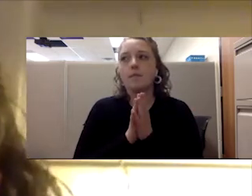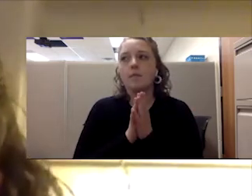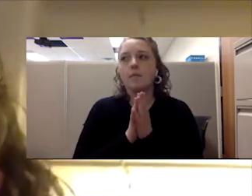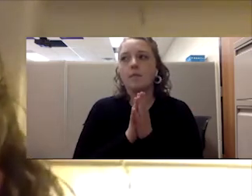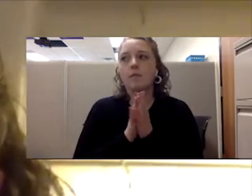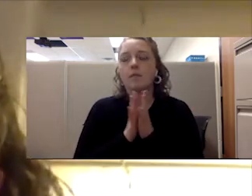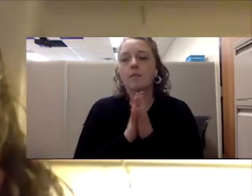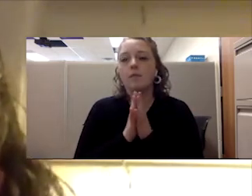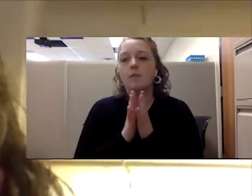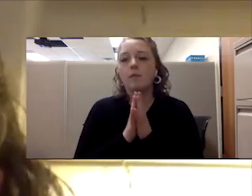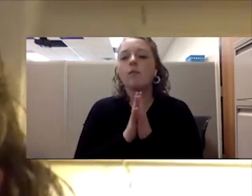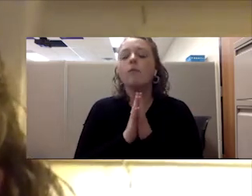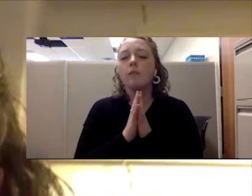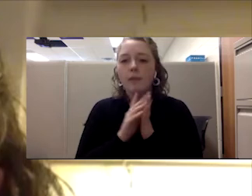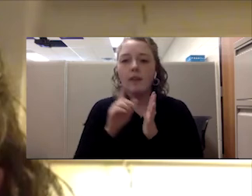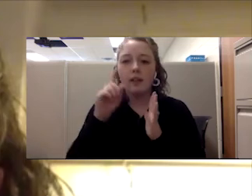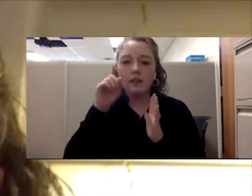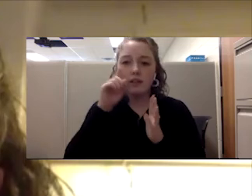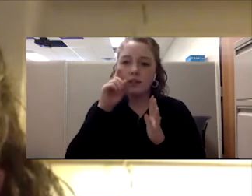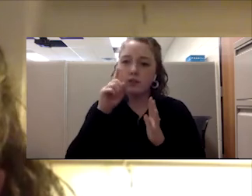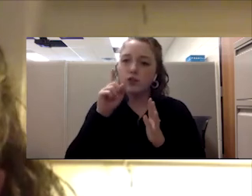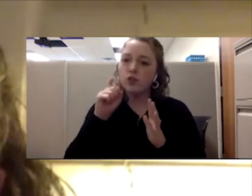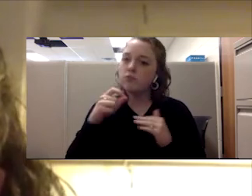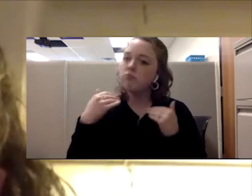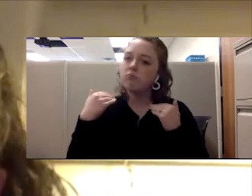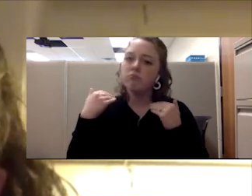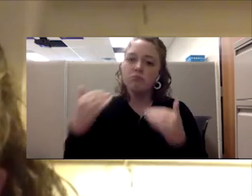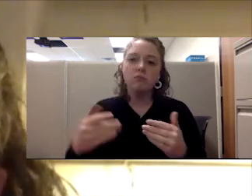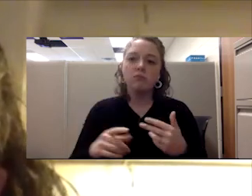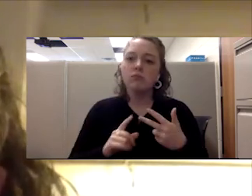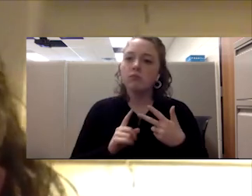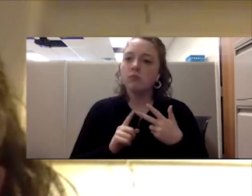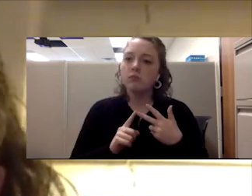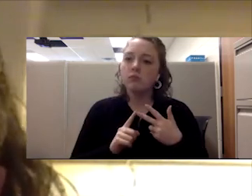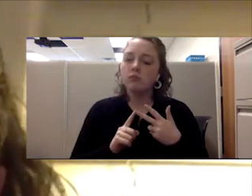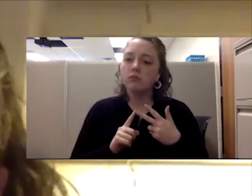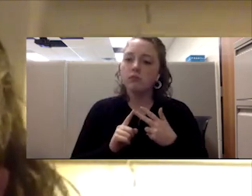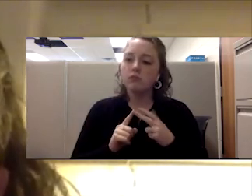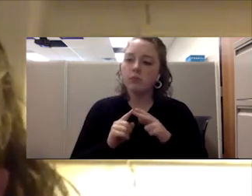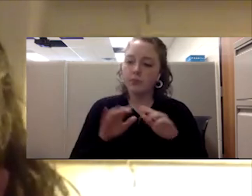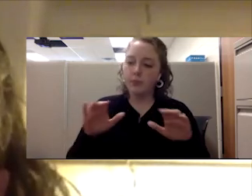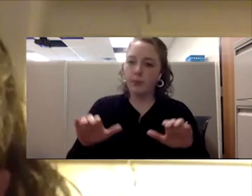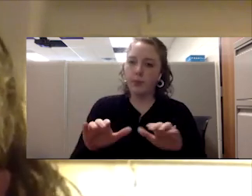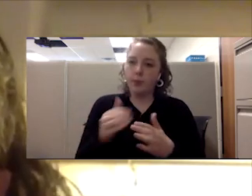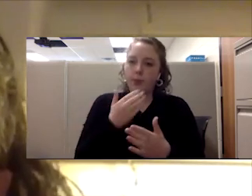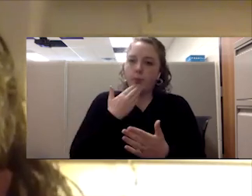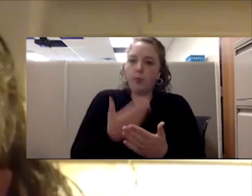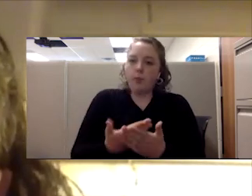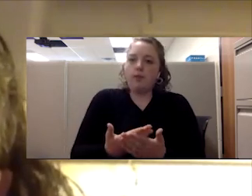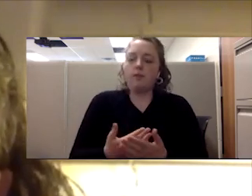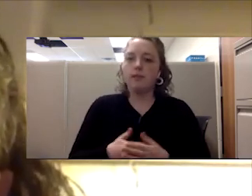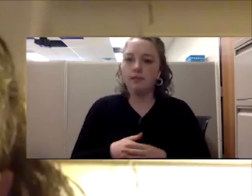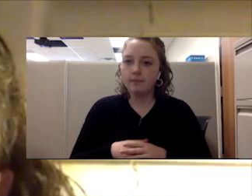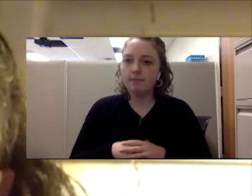for the big goal here and do it well and not have,